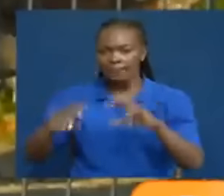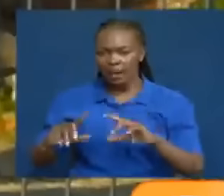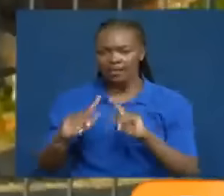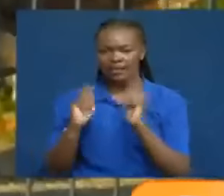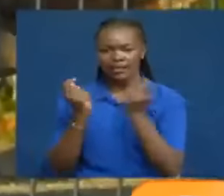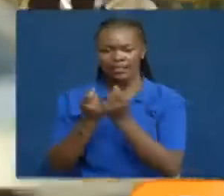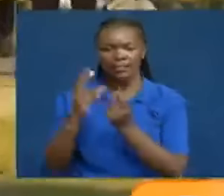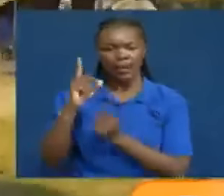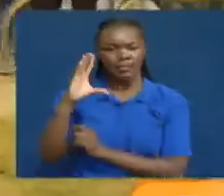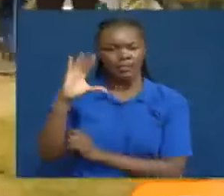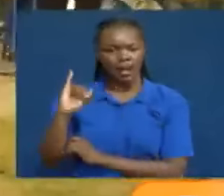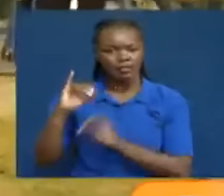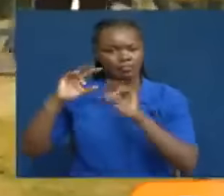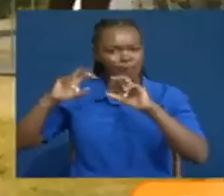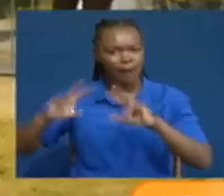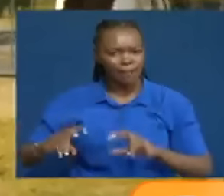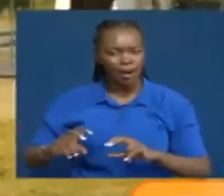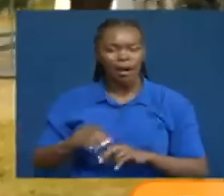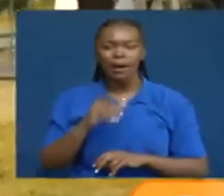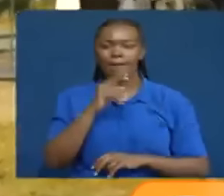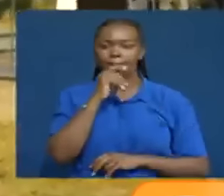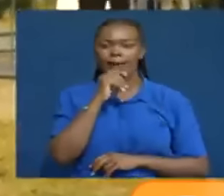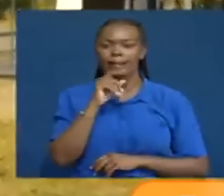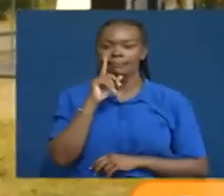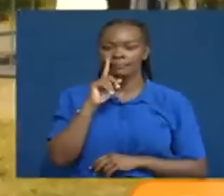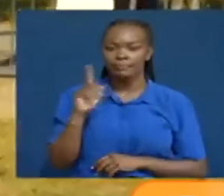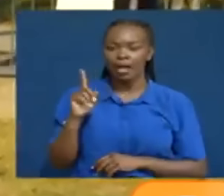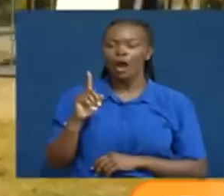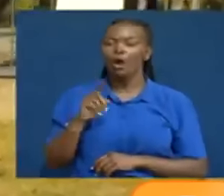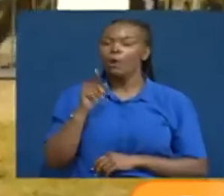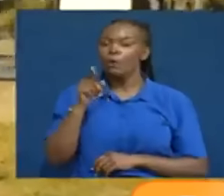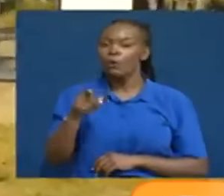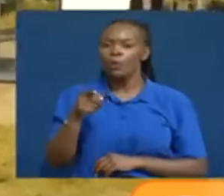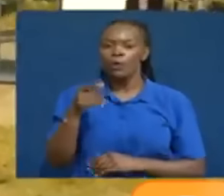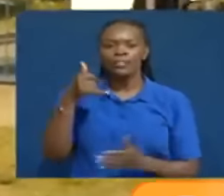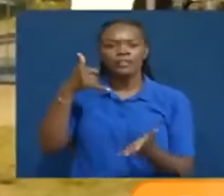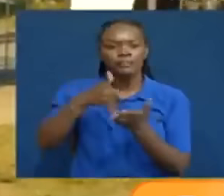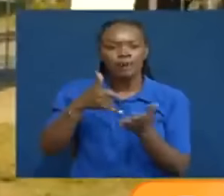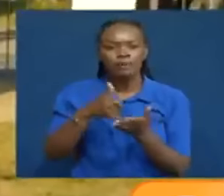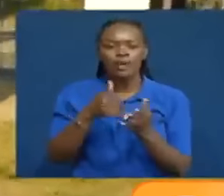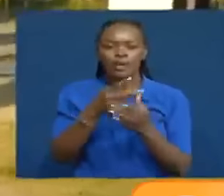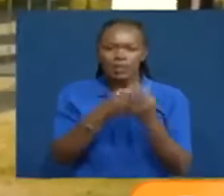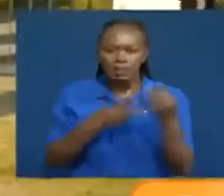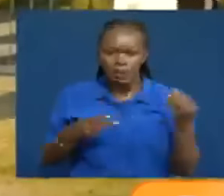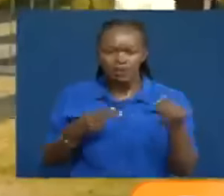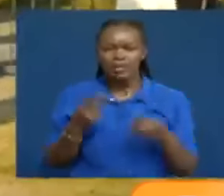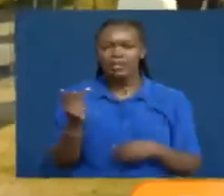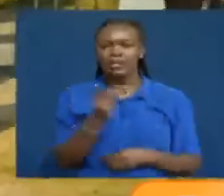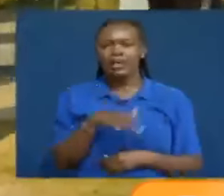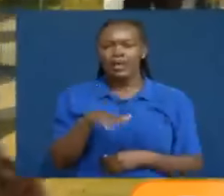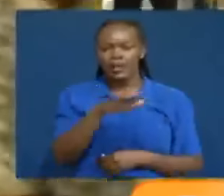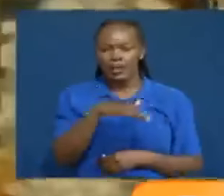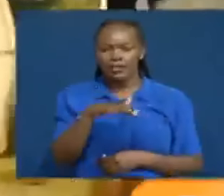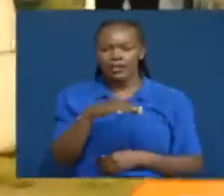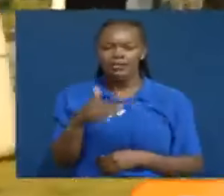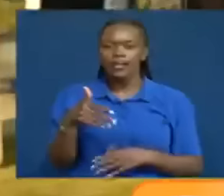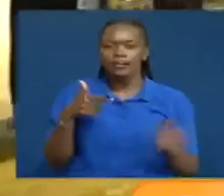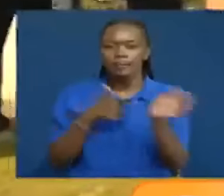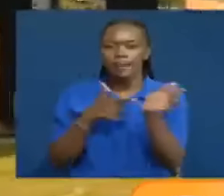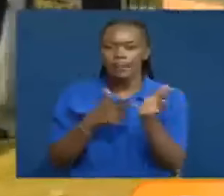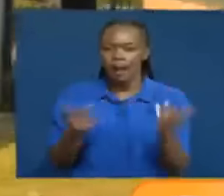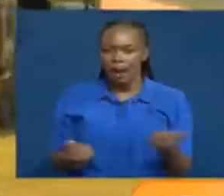from the DCI headquarters, Mohammed was forensically placed at both primary and secondary scenes of the incident. He